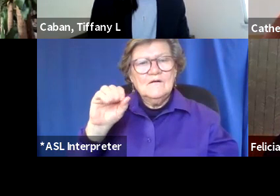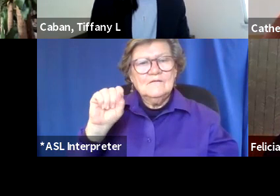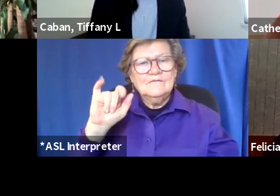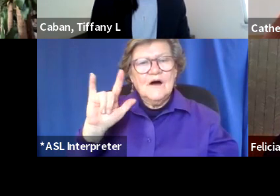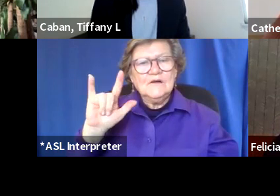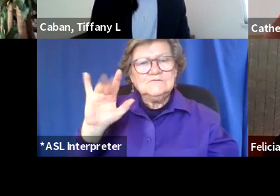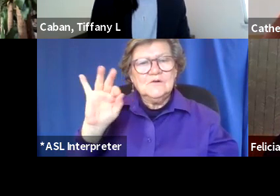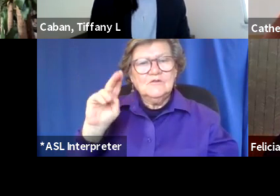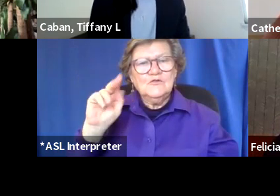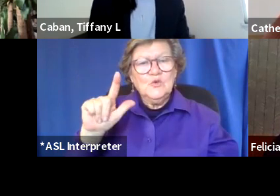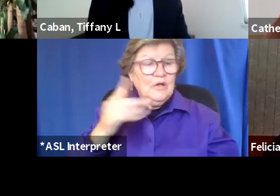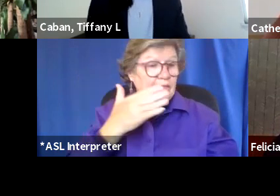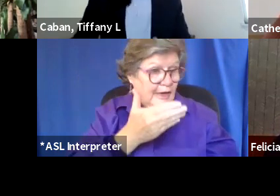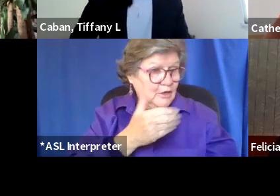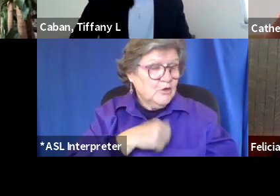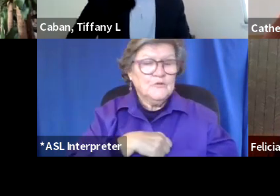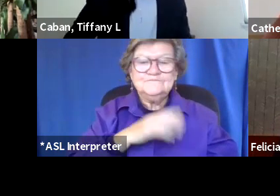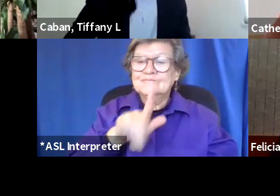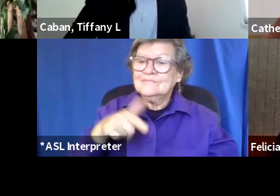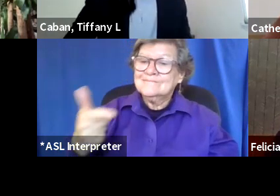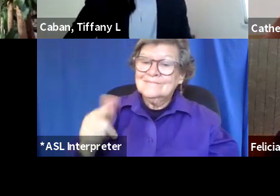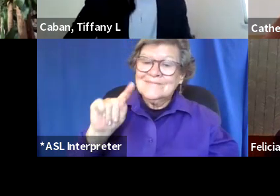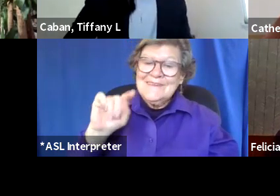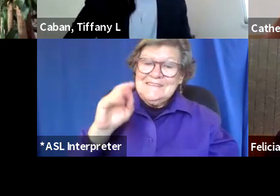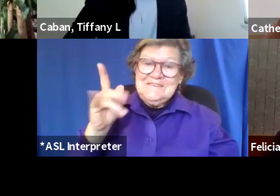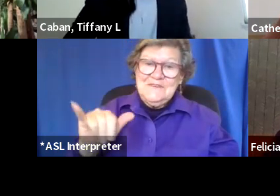Thank you. Tiffany, let's hear from you.